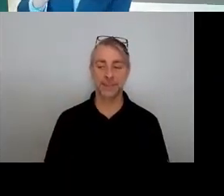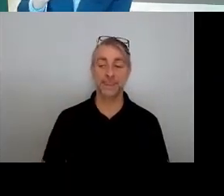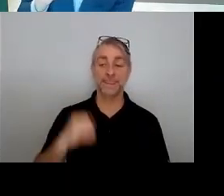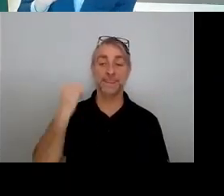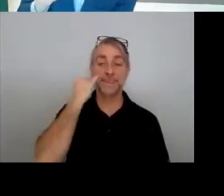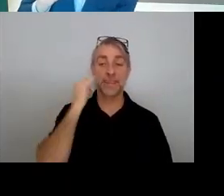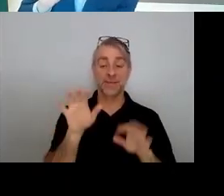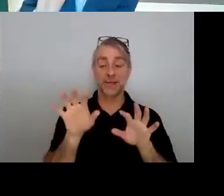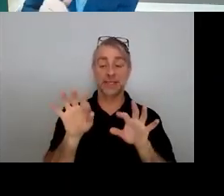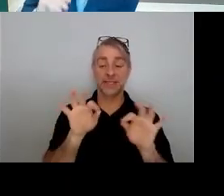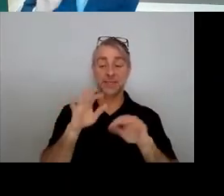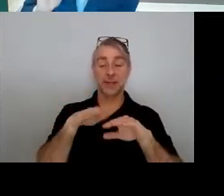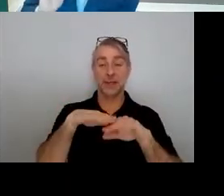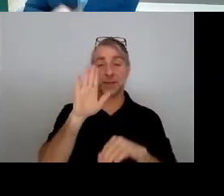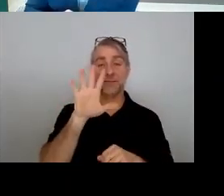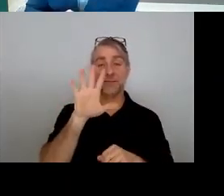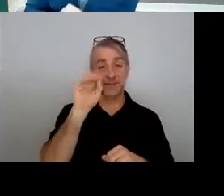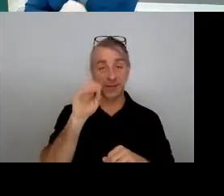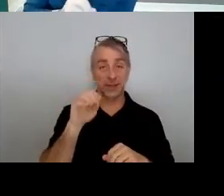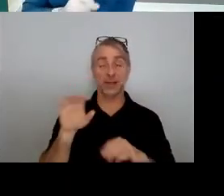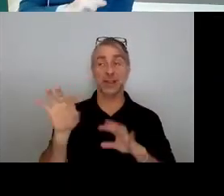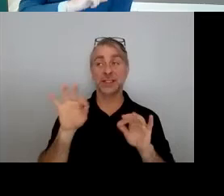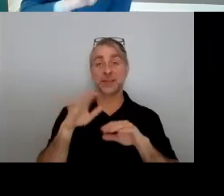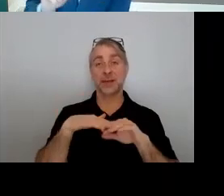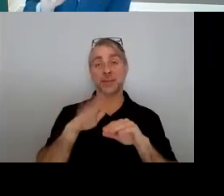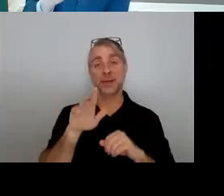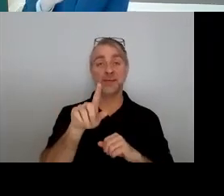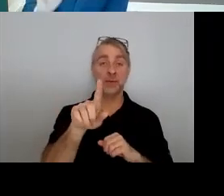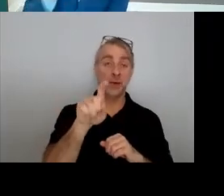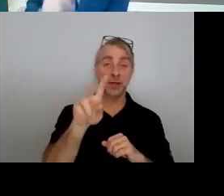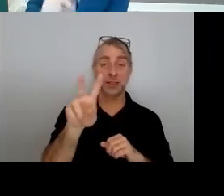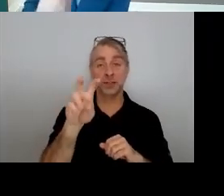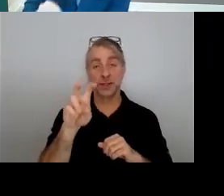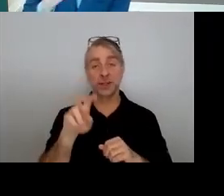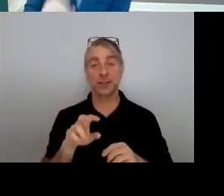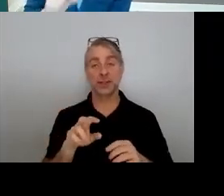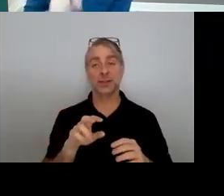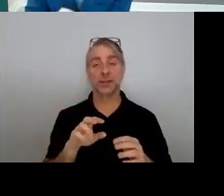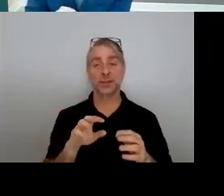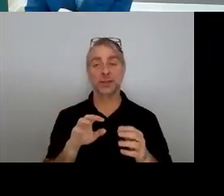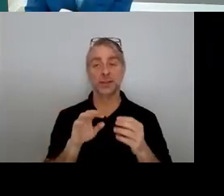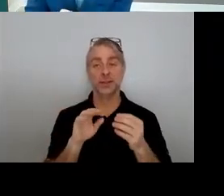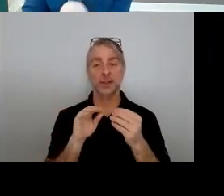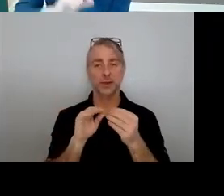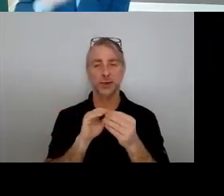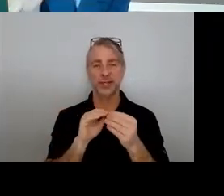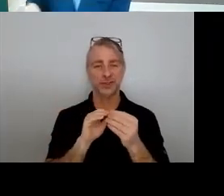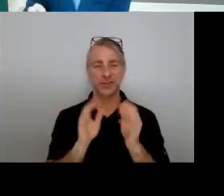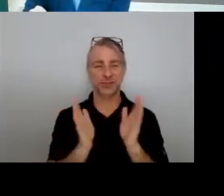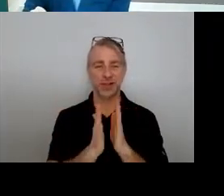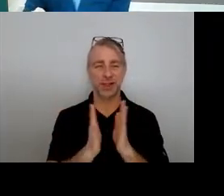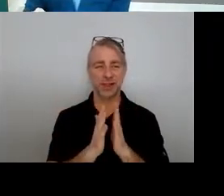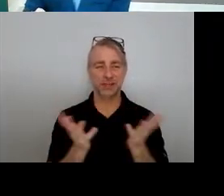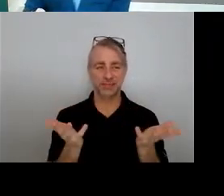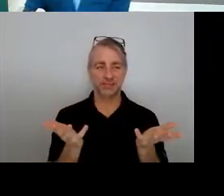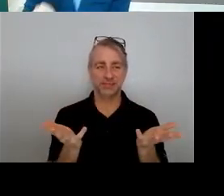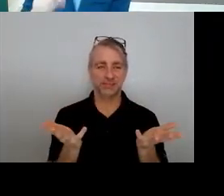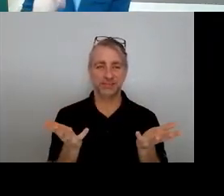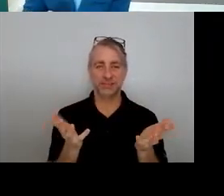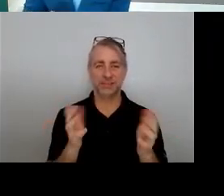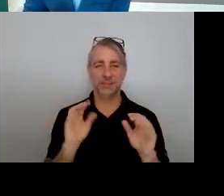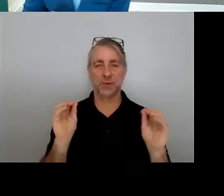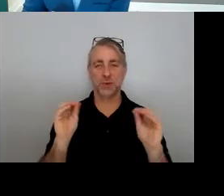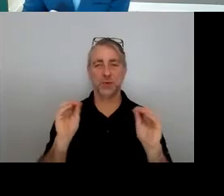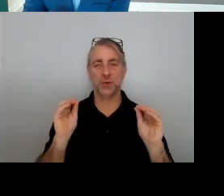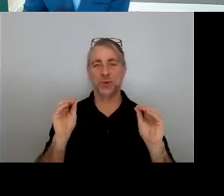or certainly 100 to 200 participants, that correction is very, very, very small, and it makes very little difference to